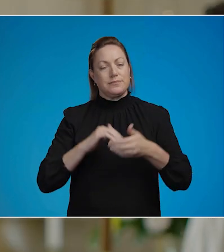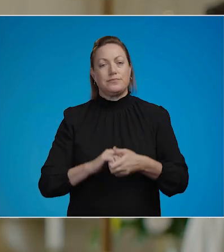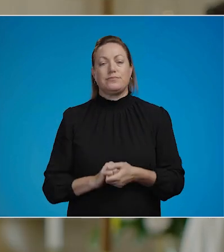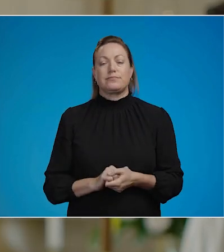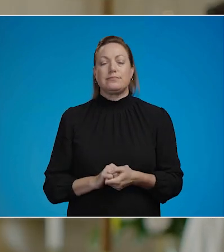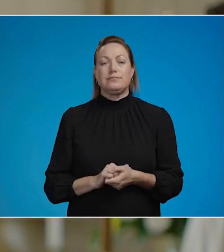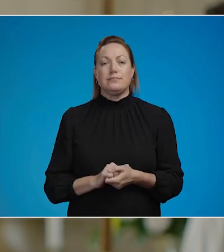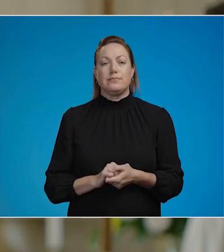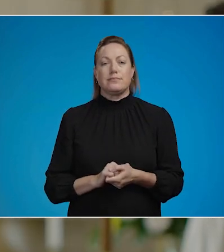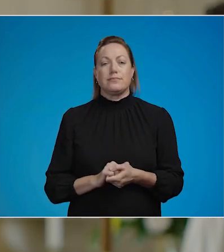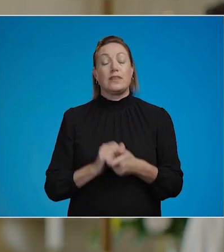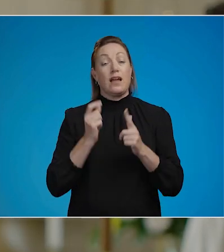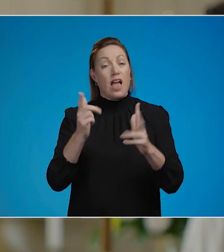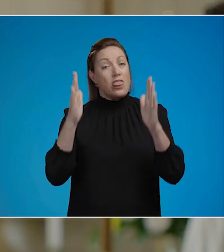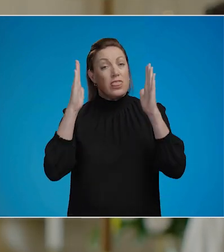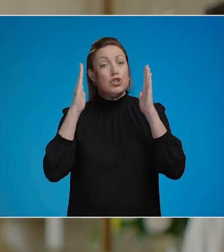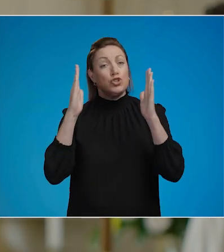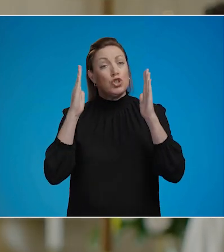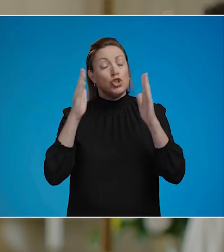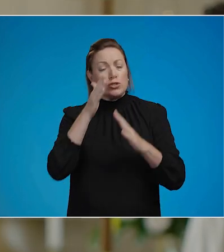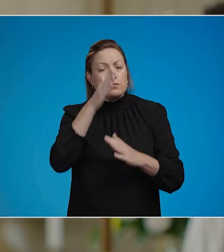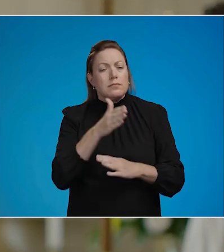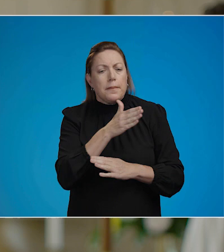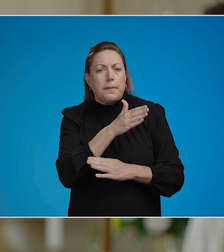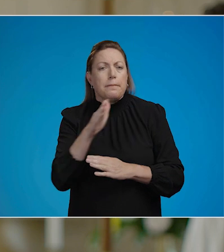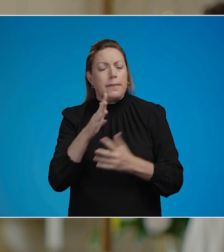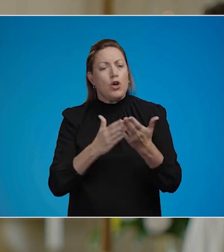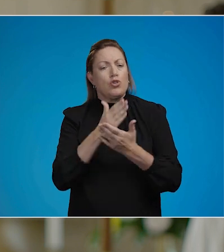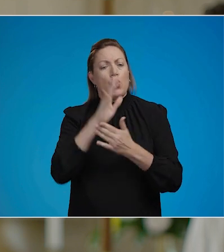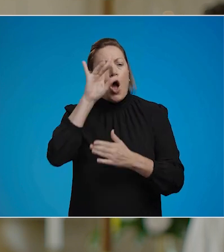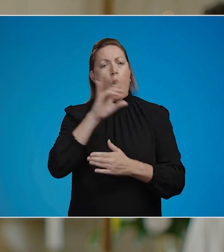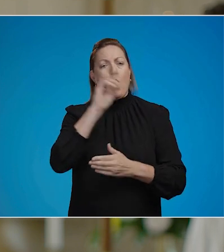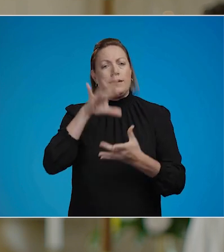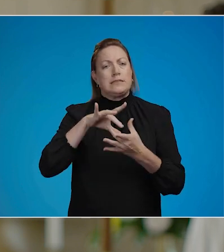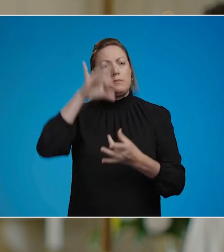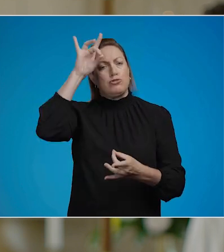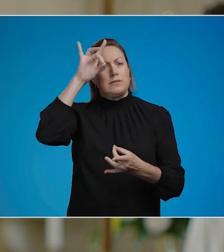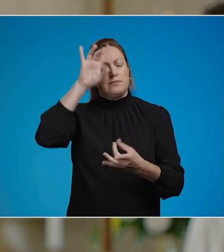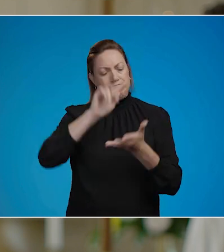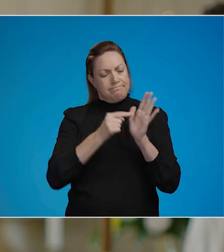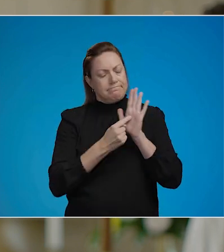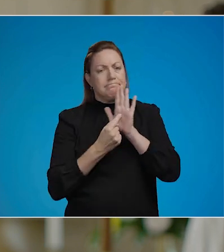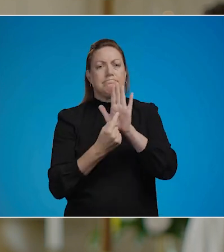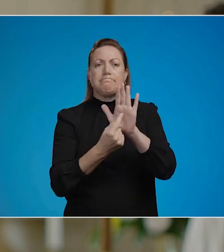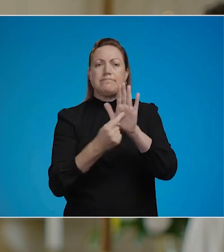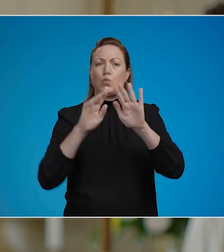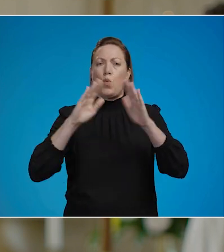That the Church, anointed with the Holy Spirit, may always bear witness to the world.